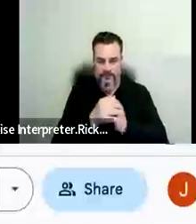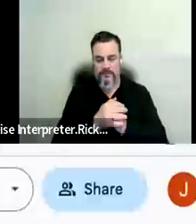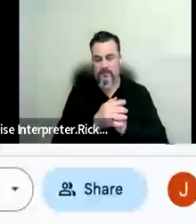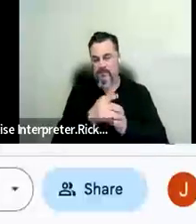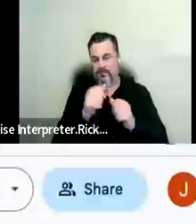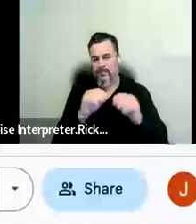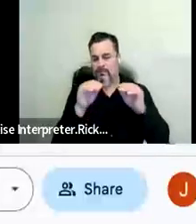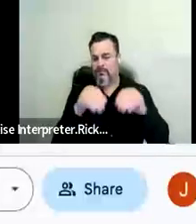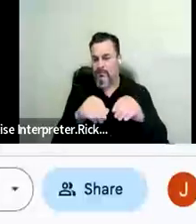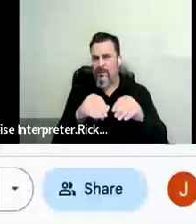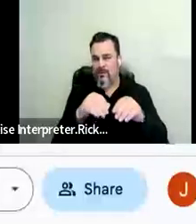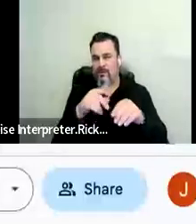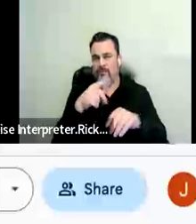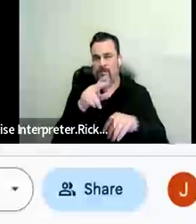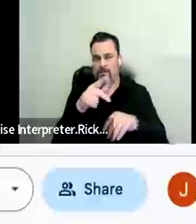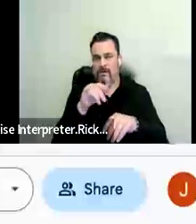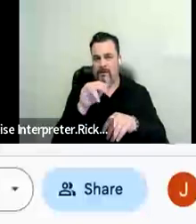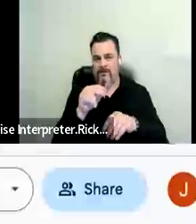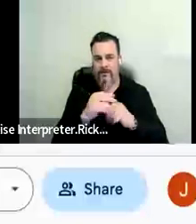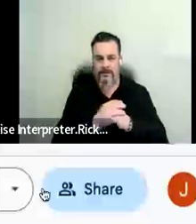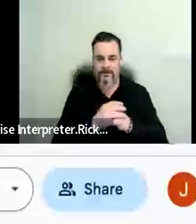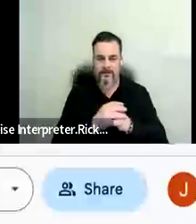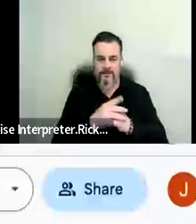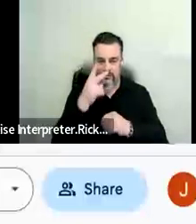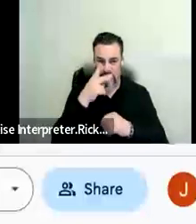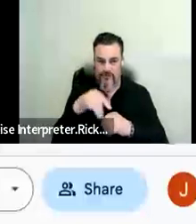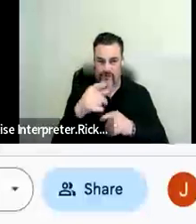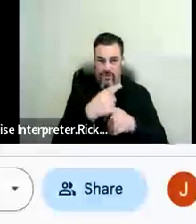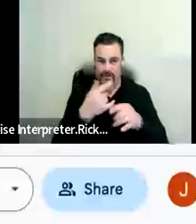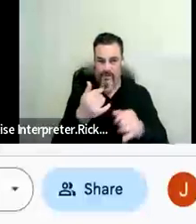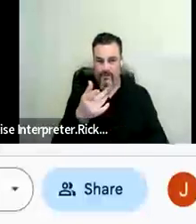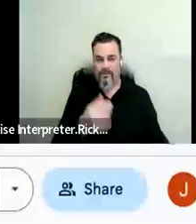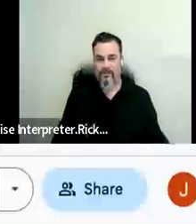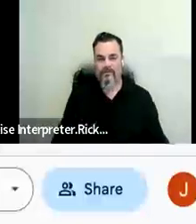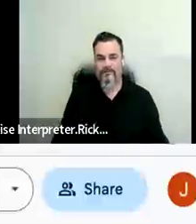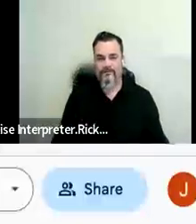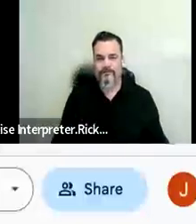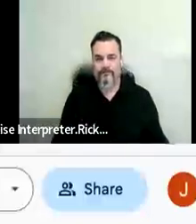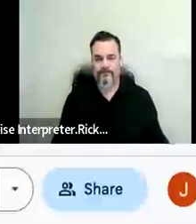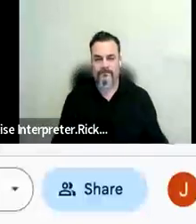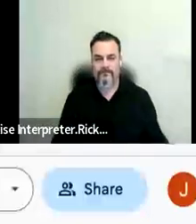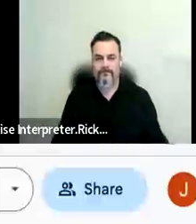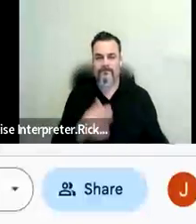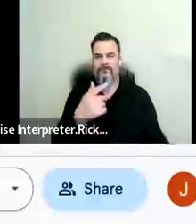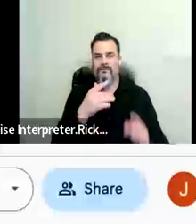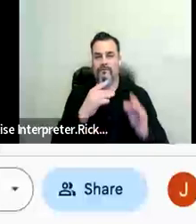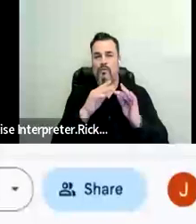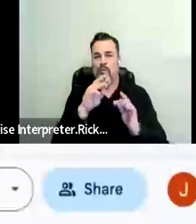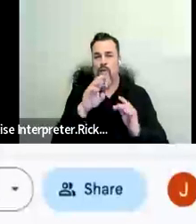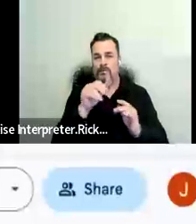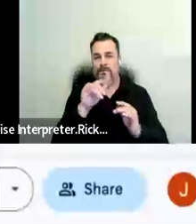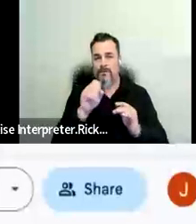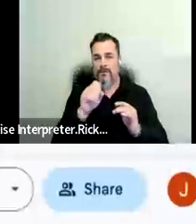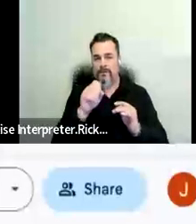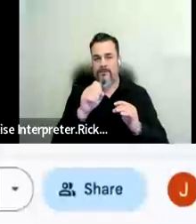can install a plugin. Do you all see this right now? The website accessibility